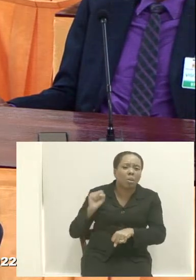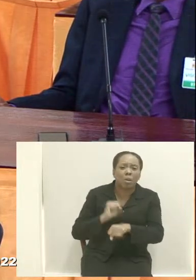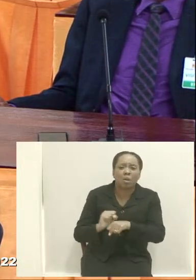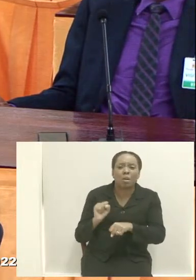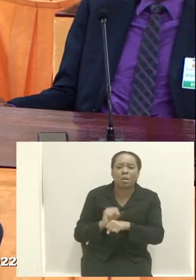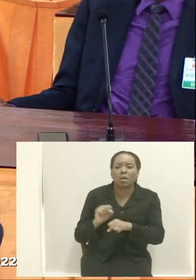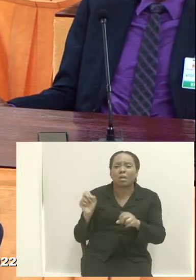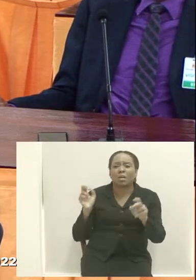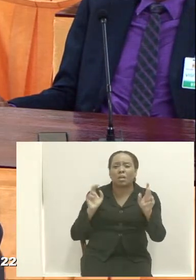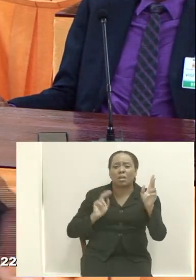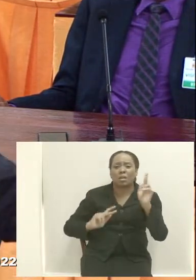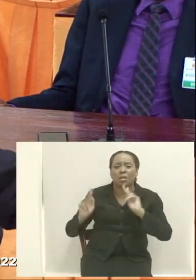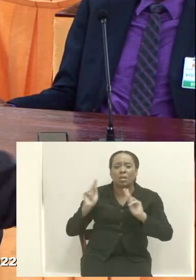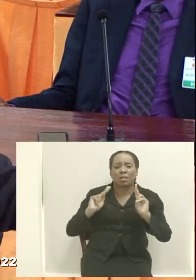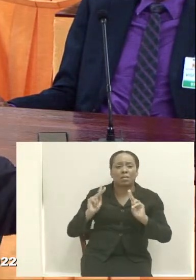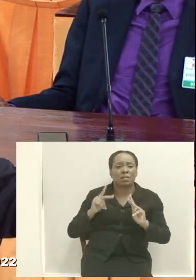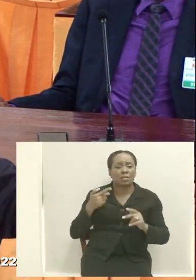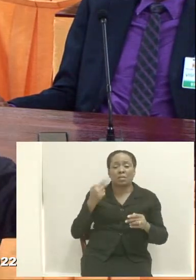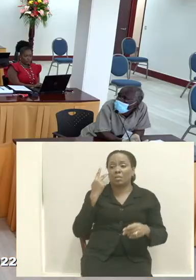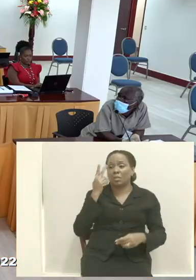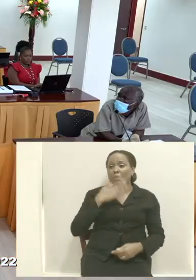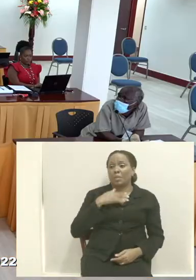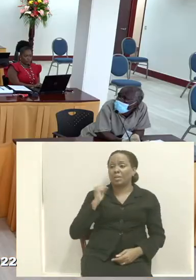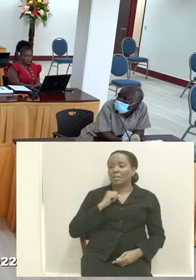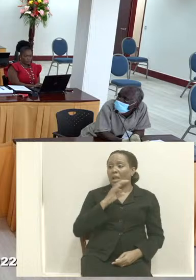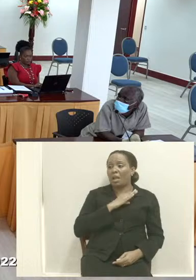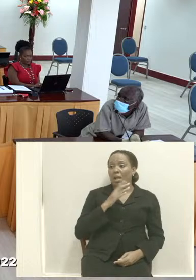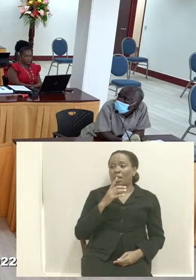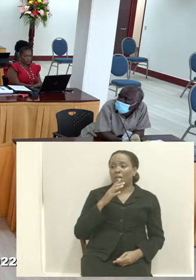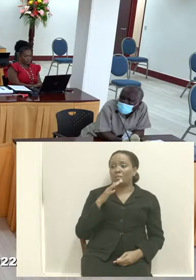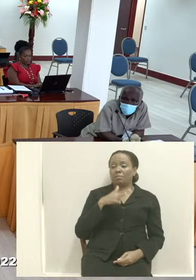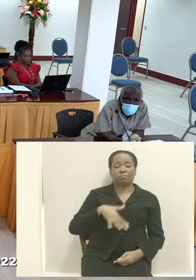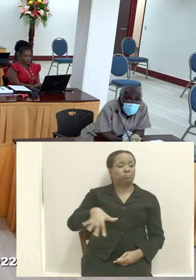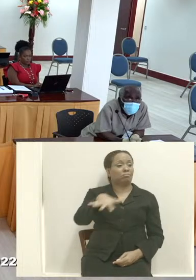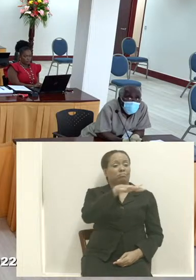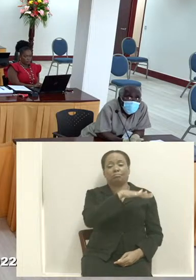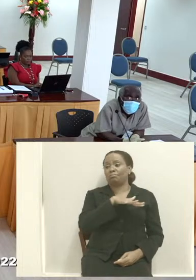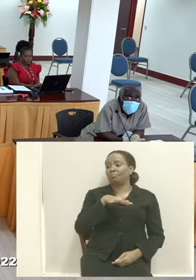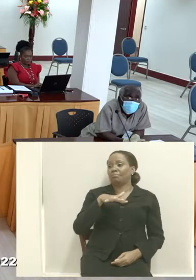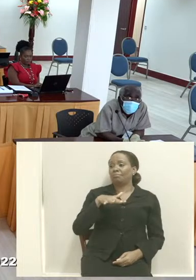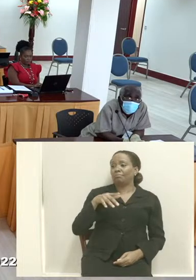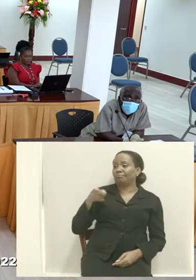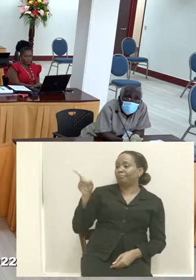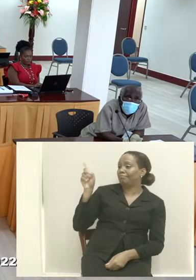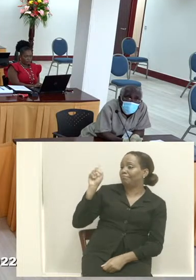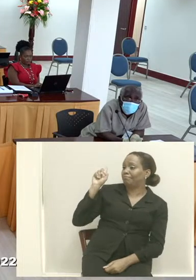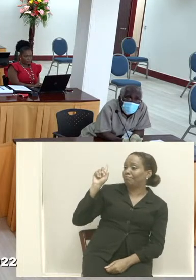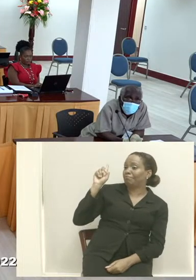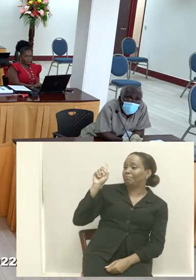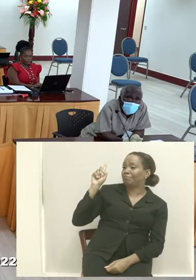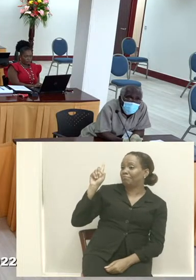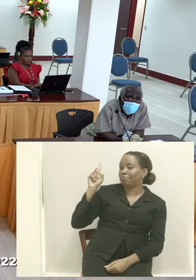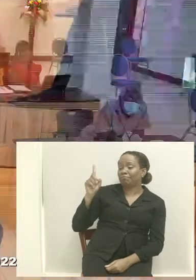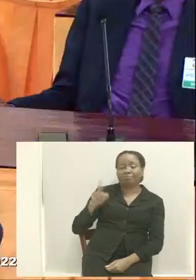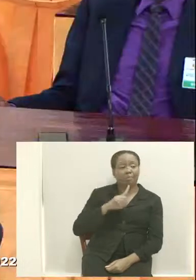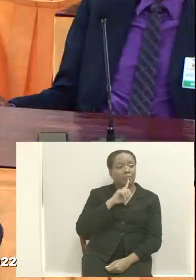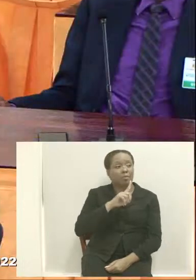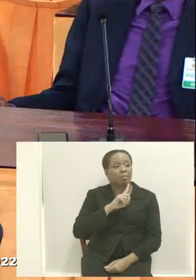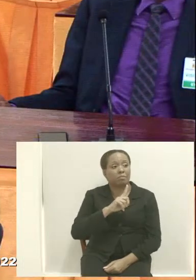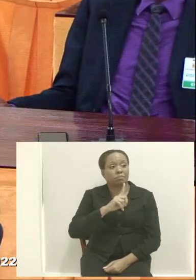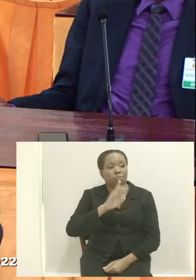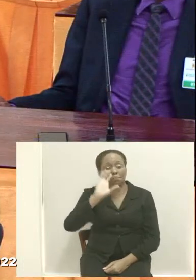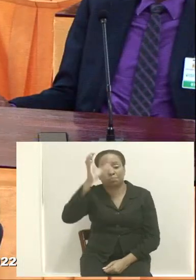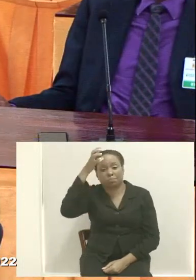ma'am. Their technical expertise shines through. But, ma'am, we have now to make sure that in the micro and small business sector